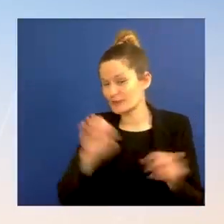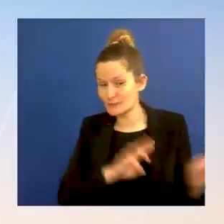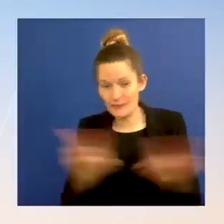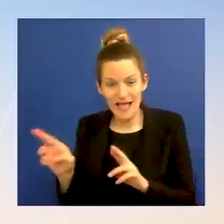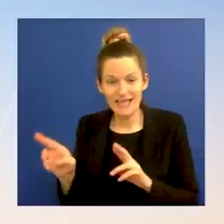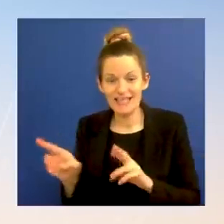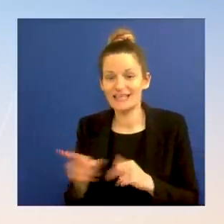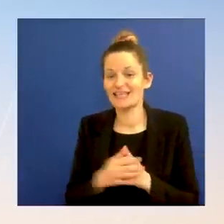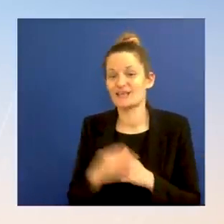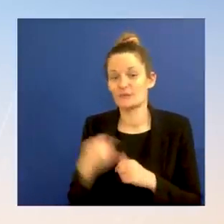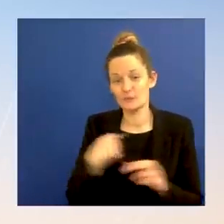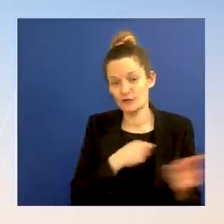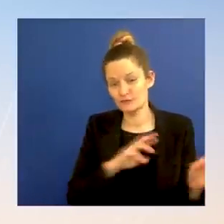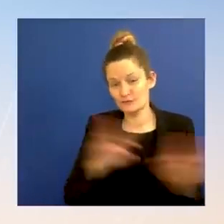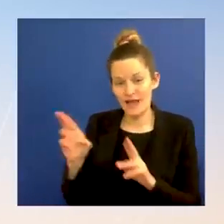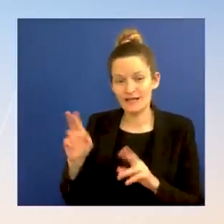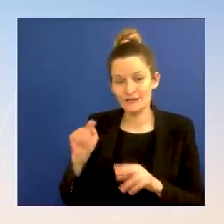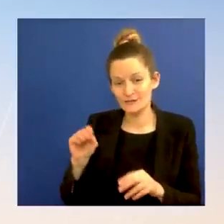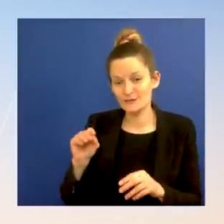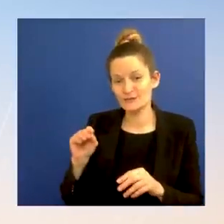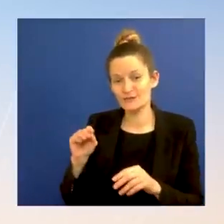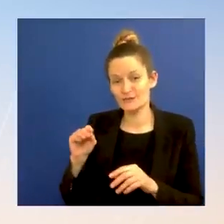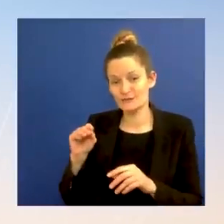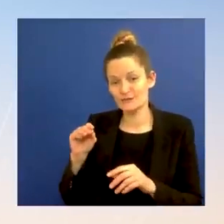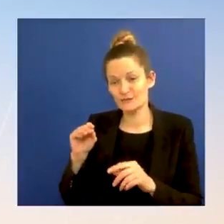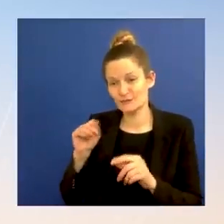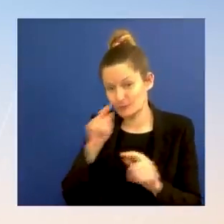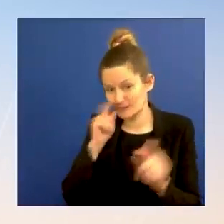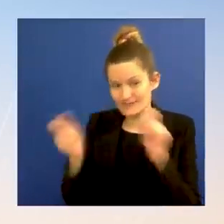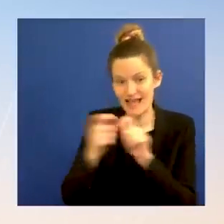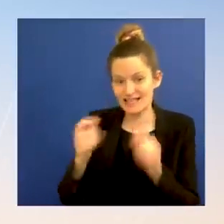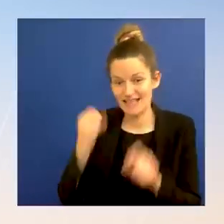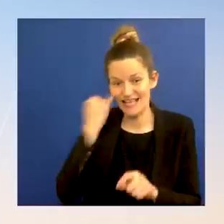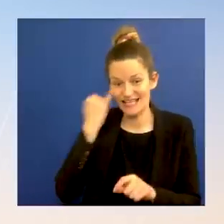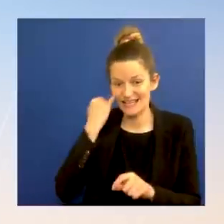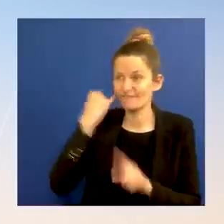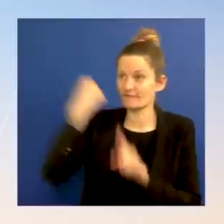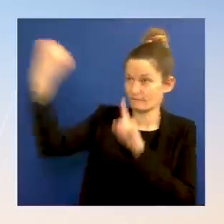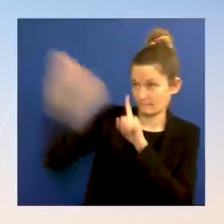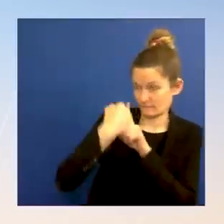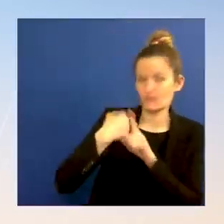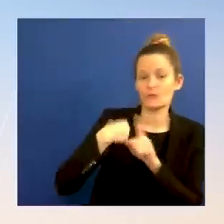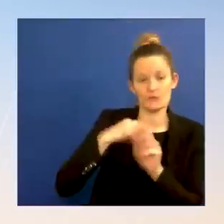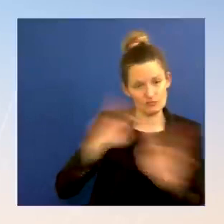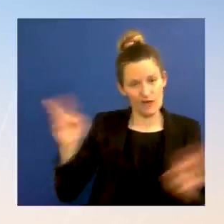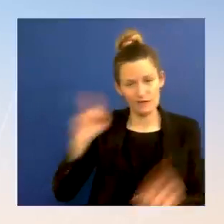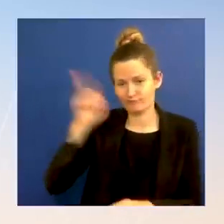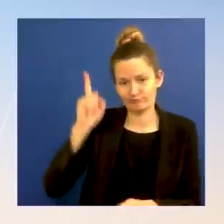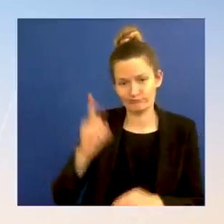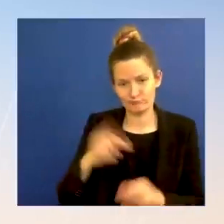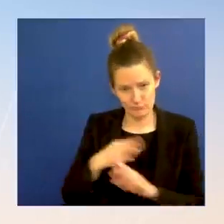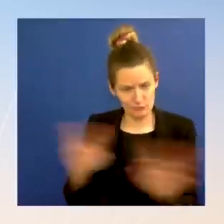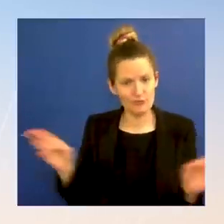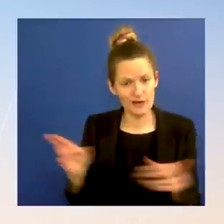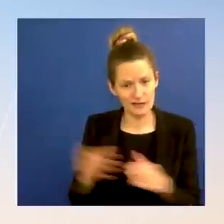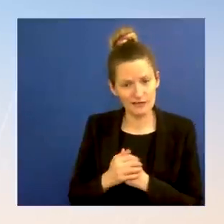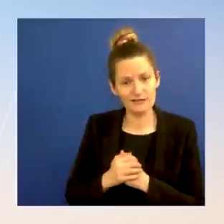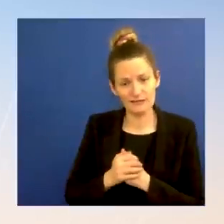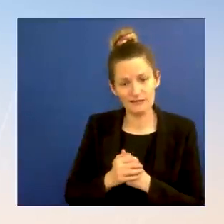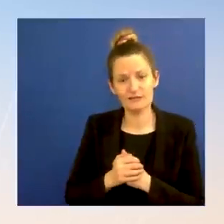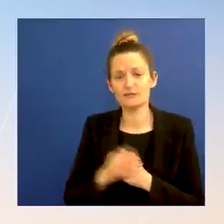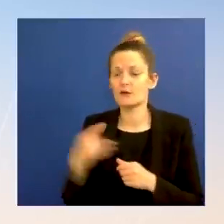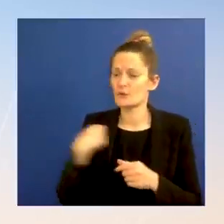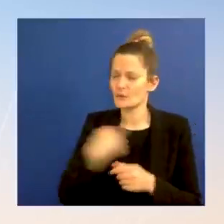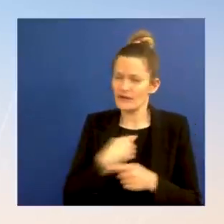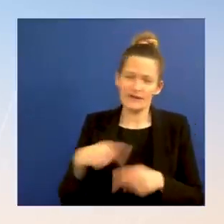retaliatory action, whether it is cyber or other means. And it's something we've been preparing for several months. Go ahead. Thanks, Jen.